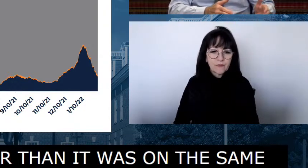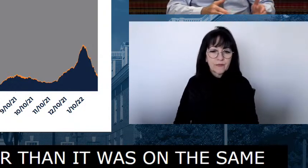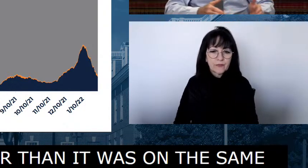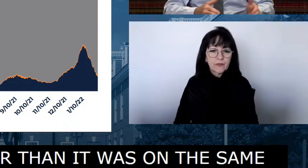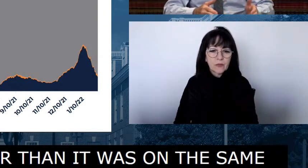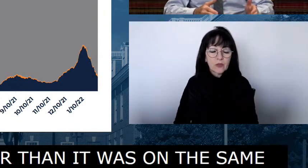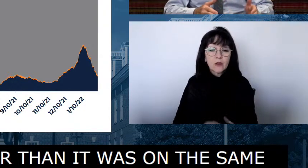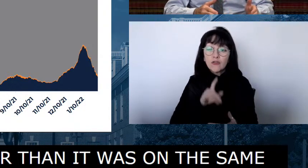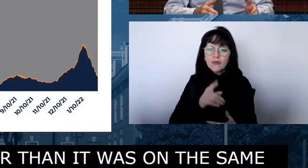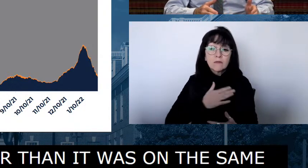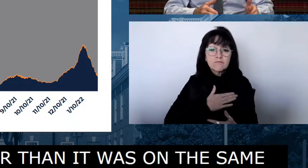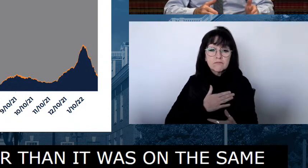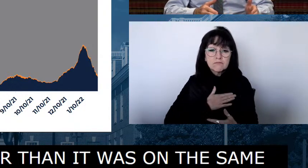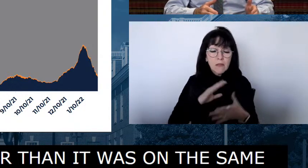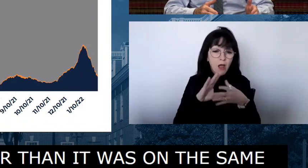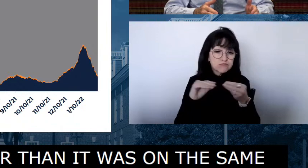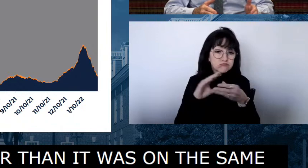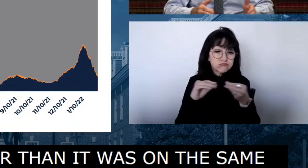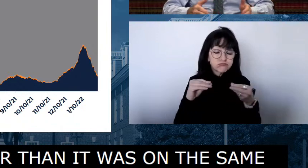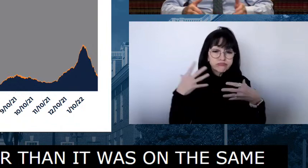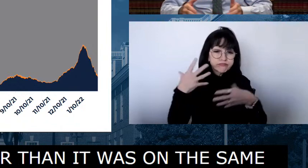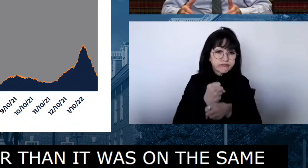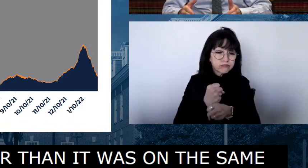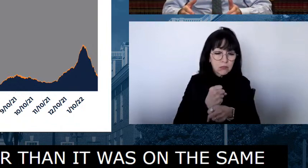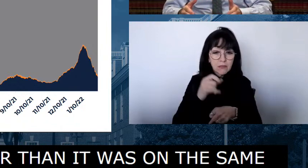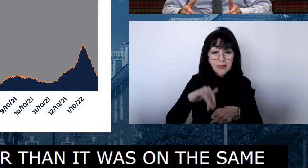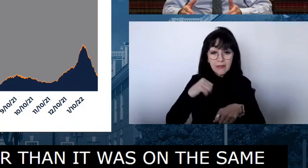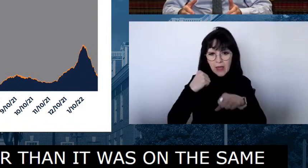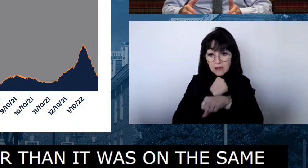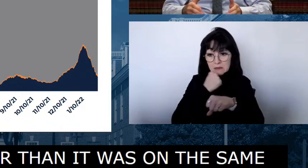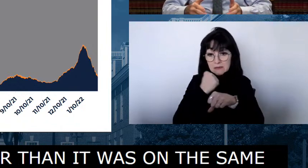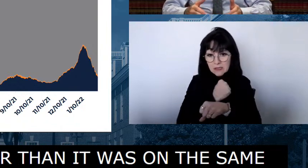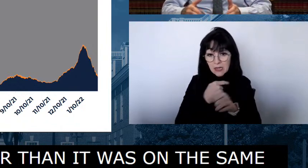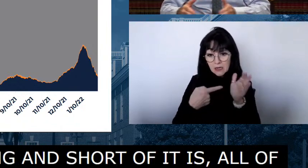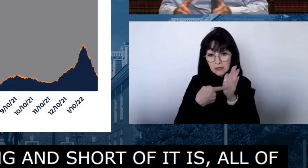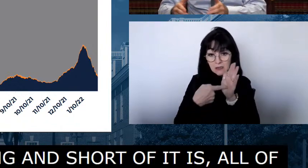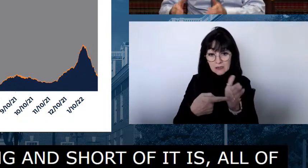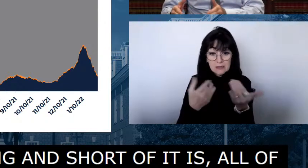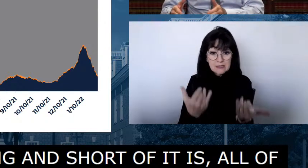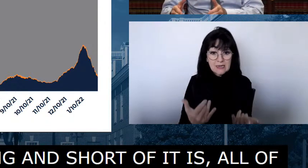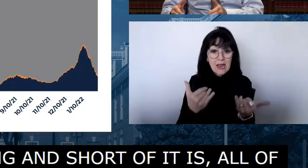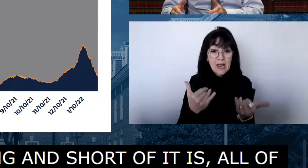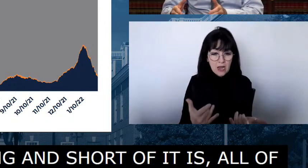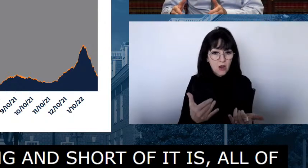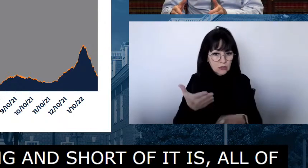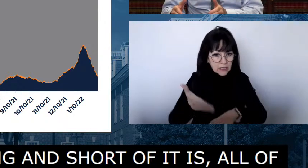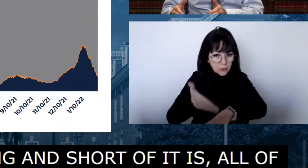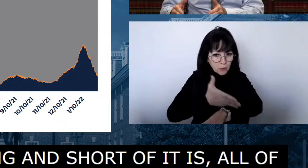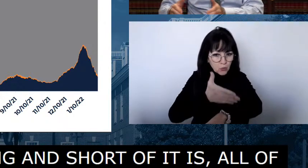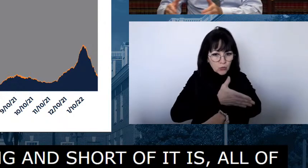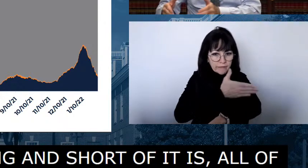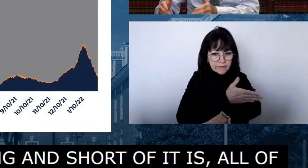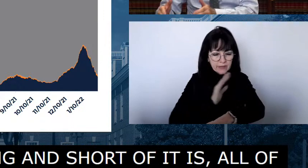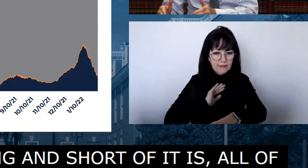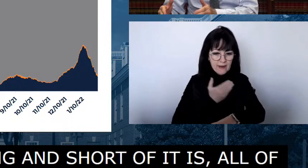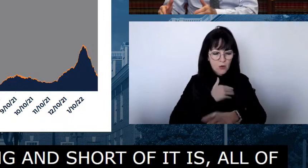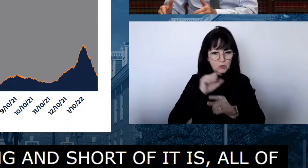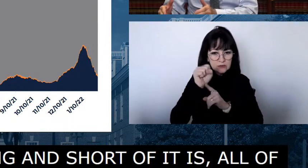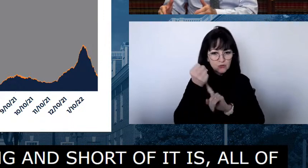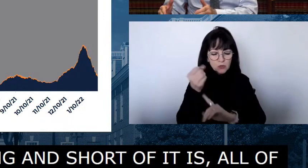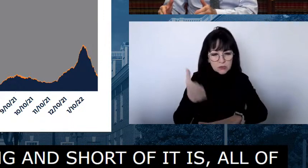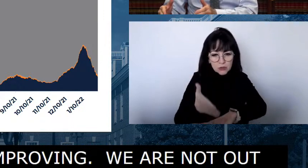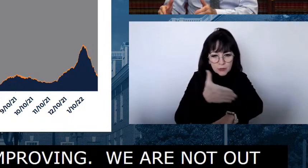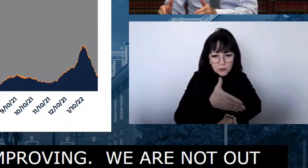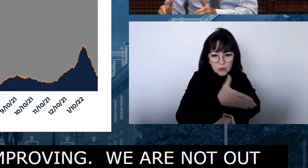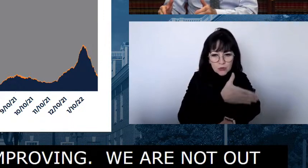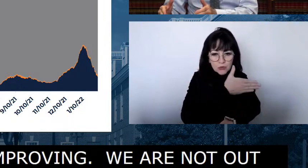is, all the data indicators are improving. We're not out of the woods yet. We still have higher